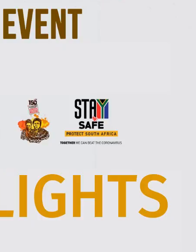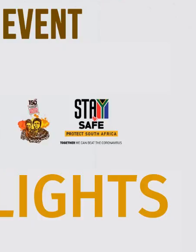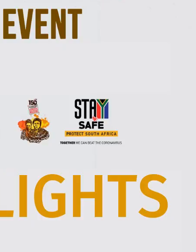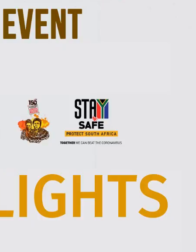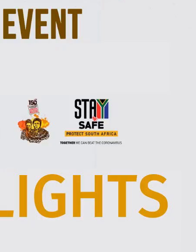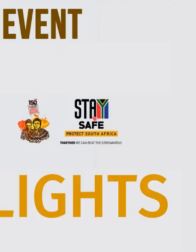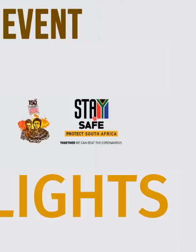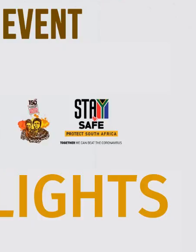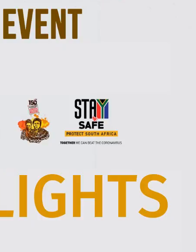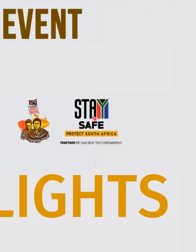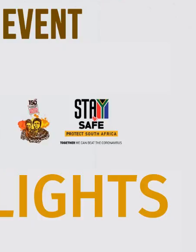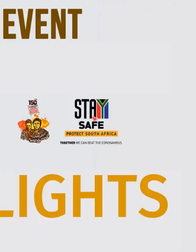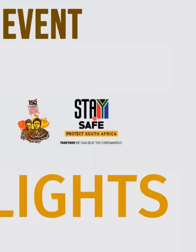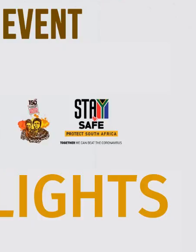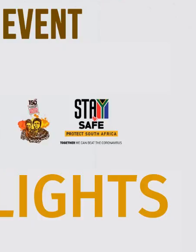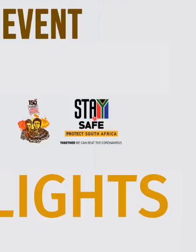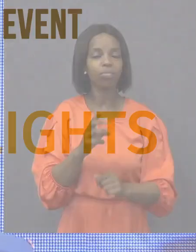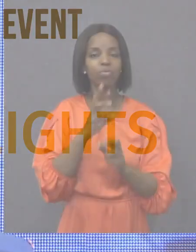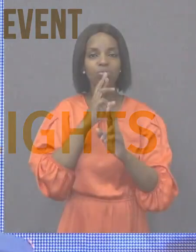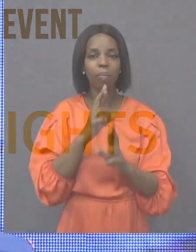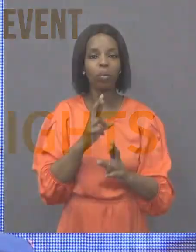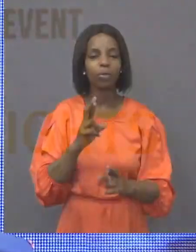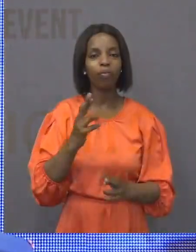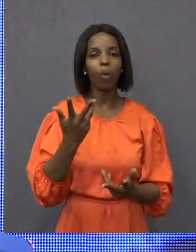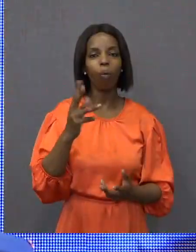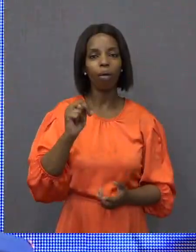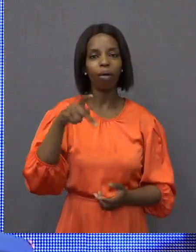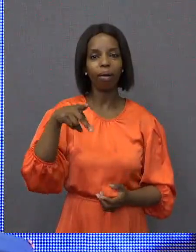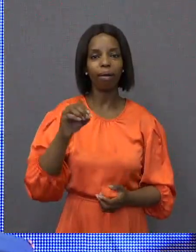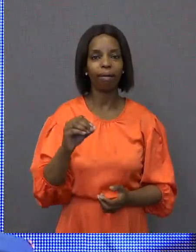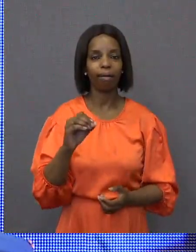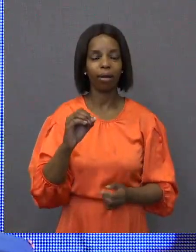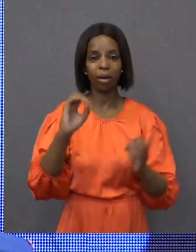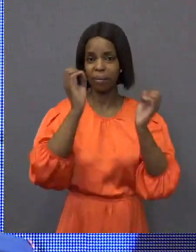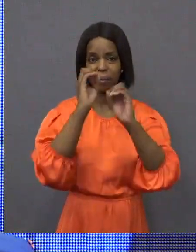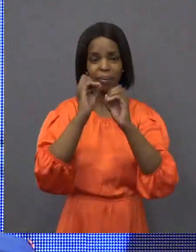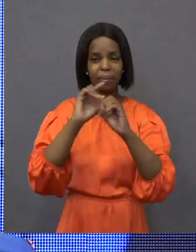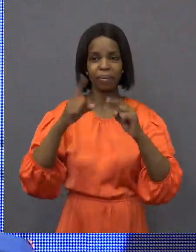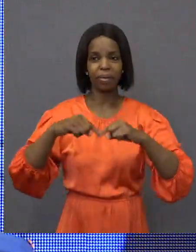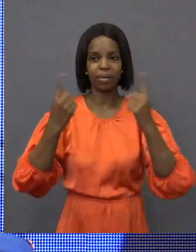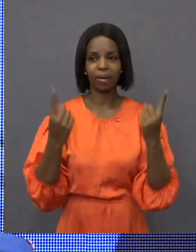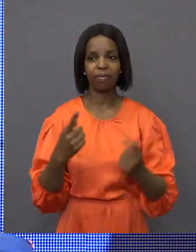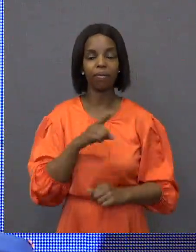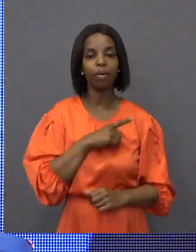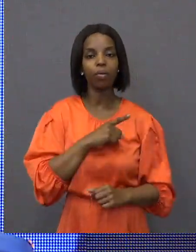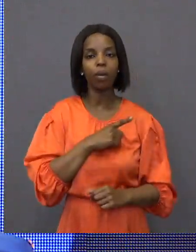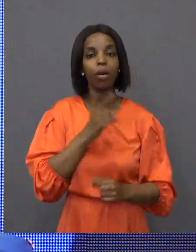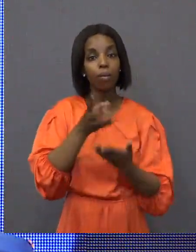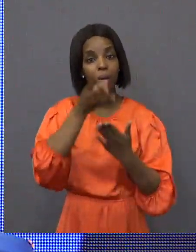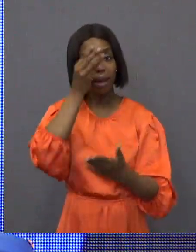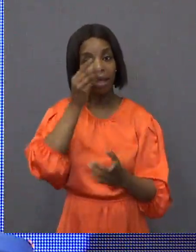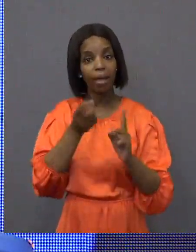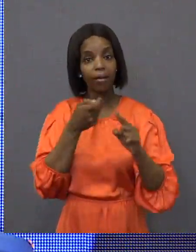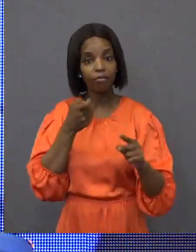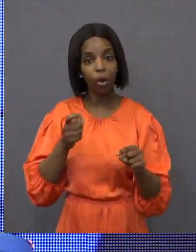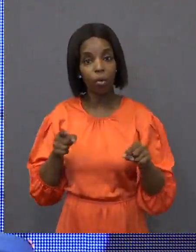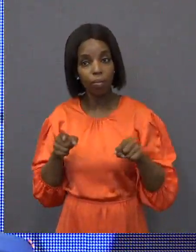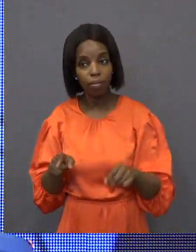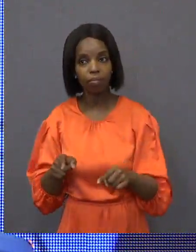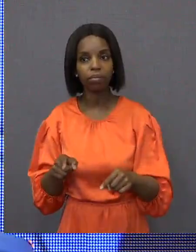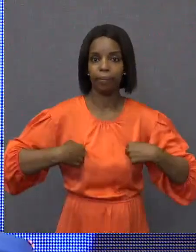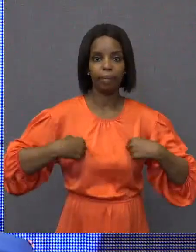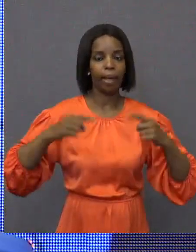are the highlights of the dialogue. A lot to learn, from the King 4 report in terms